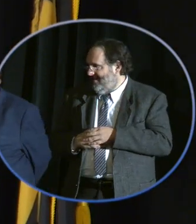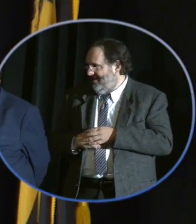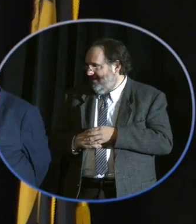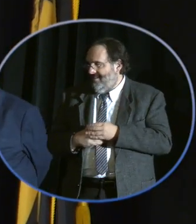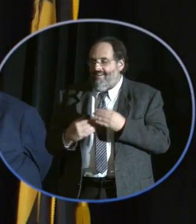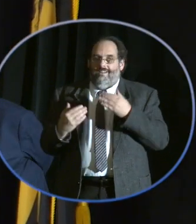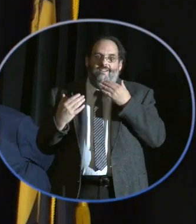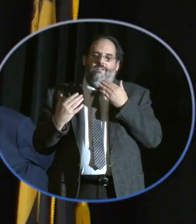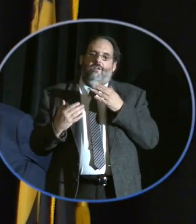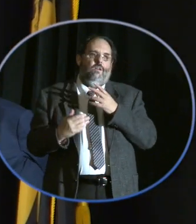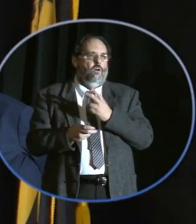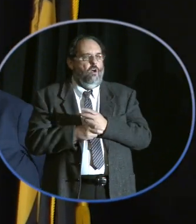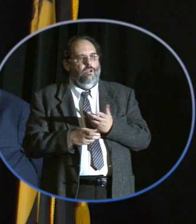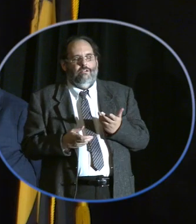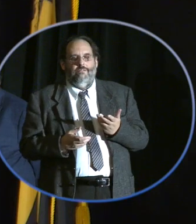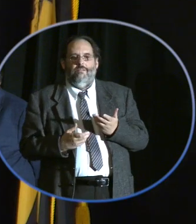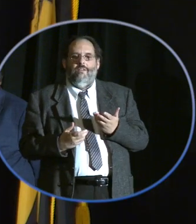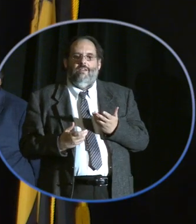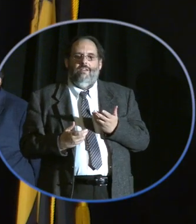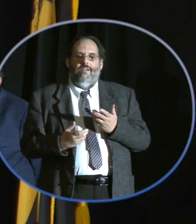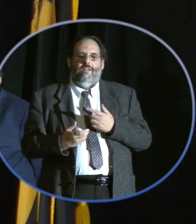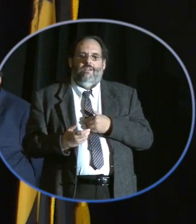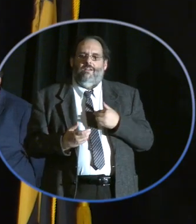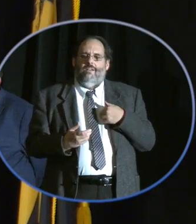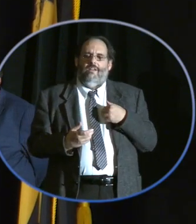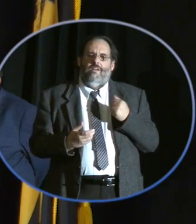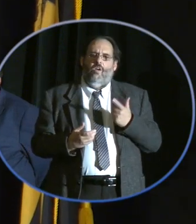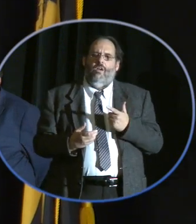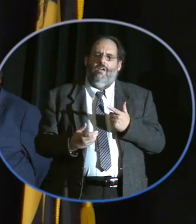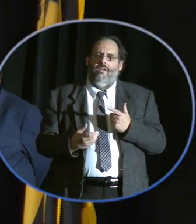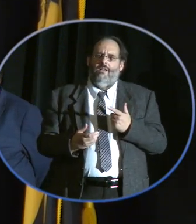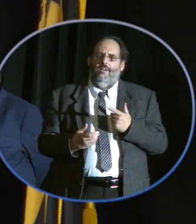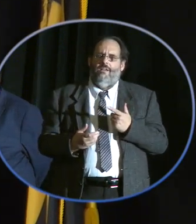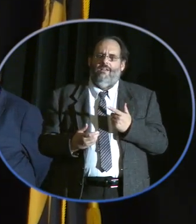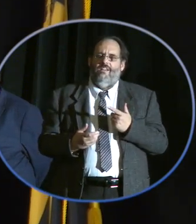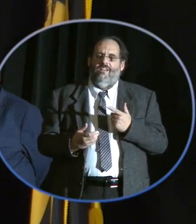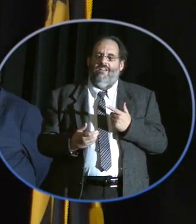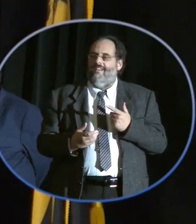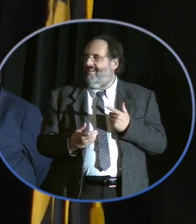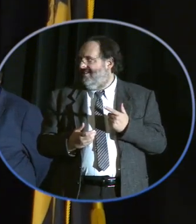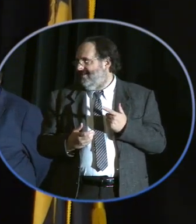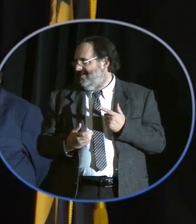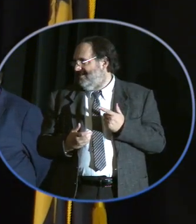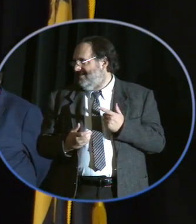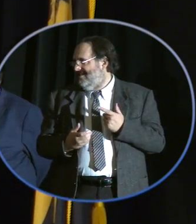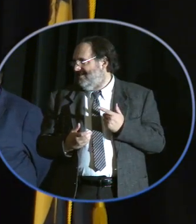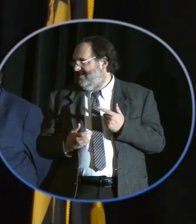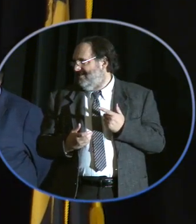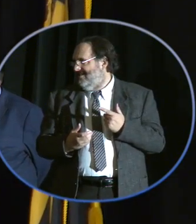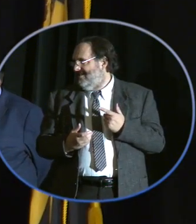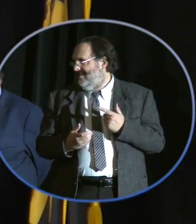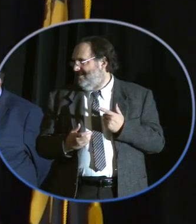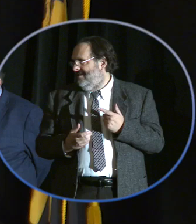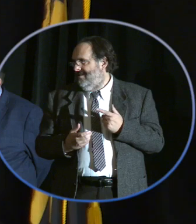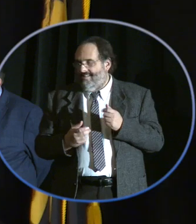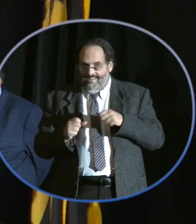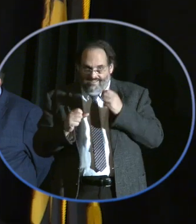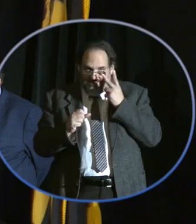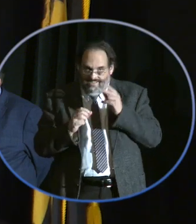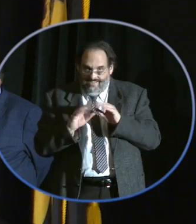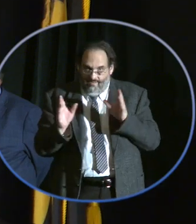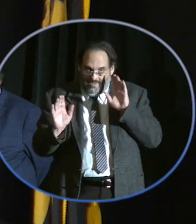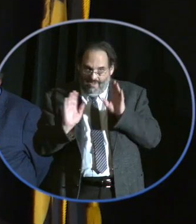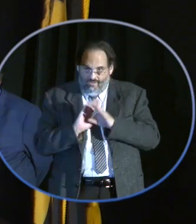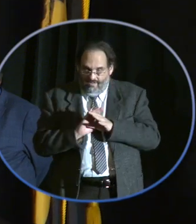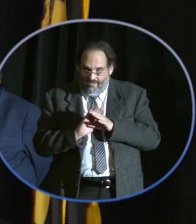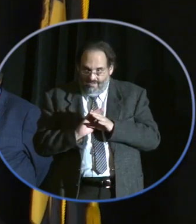Dana's making it really hard. We always bring our young people before us so that you can clearly see what the vision